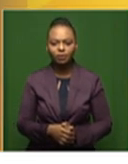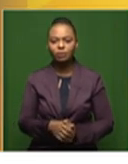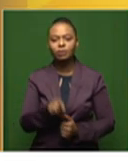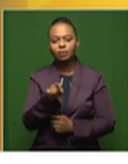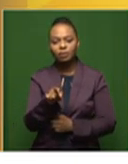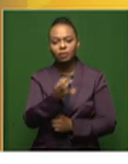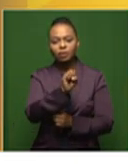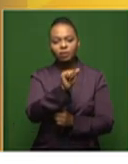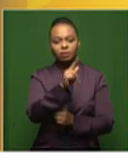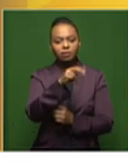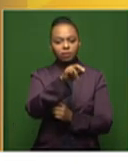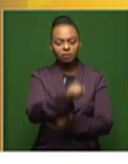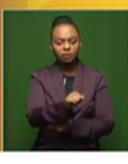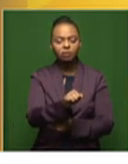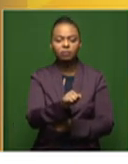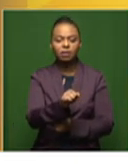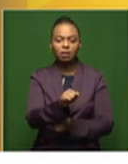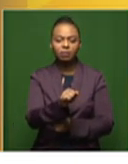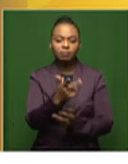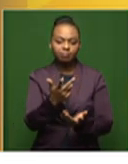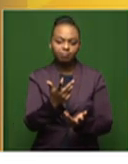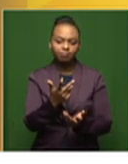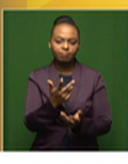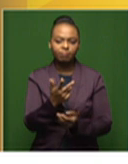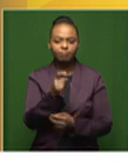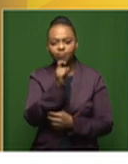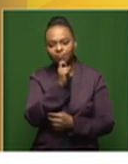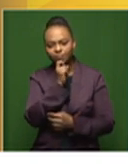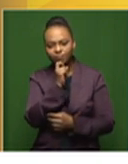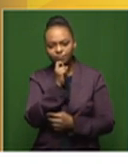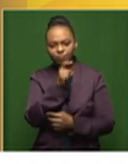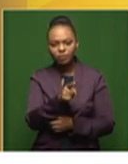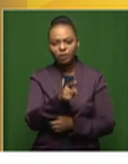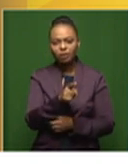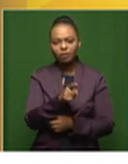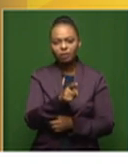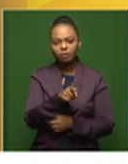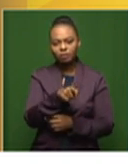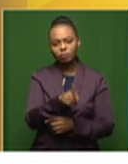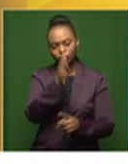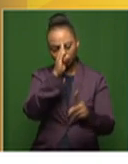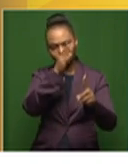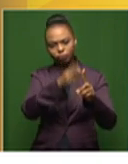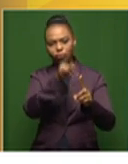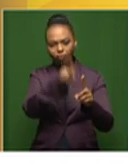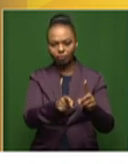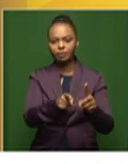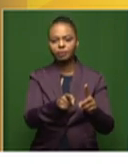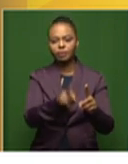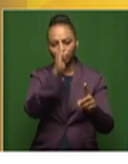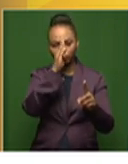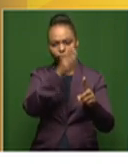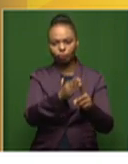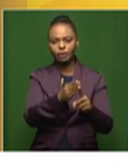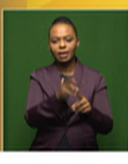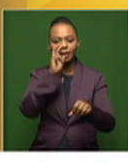Sakina, will utilize that. The carrot and stick approach. If we can persuade people, and some institutions, I personally spoke to